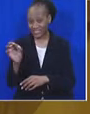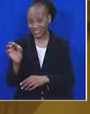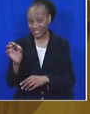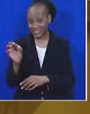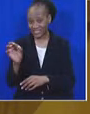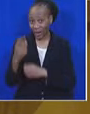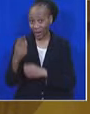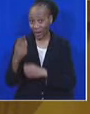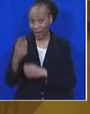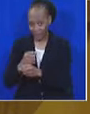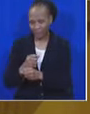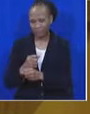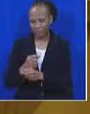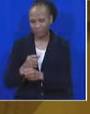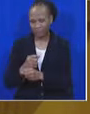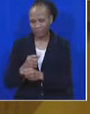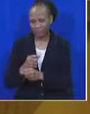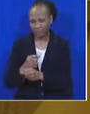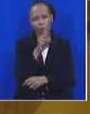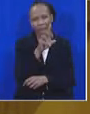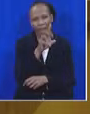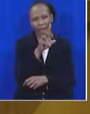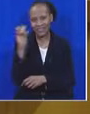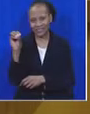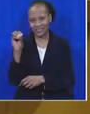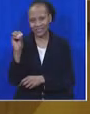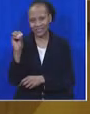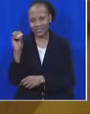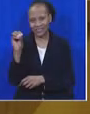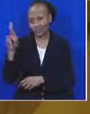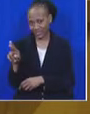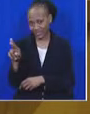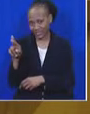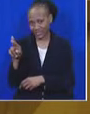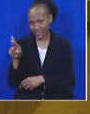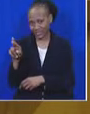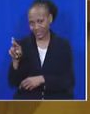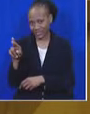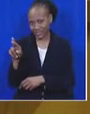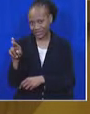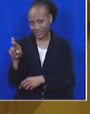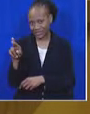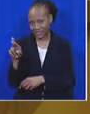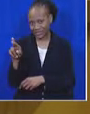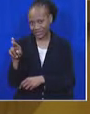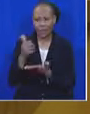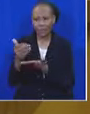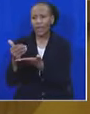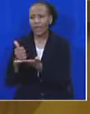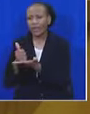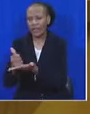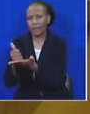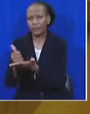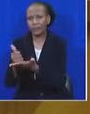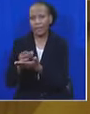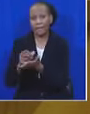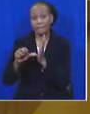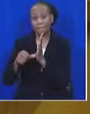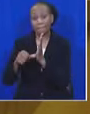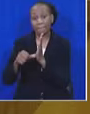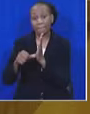annually, it will give you 100 billion rands. And that is going to save the people who are the pensioners themselves,